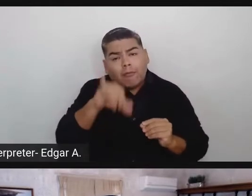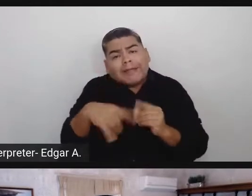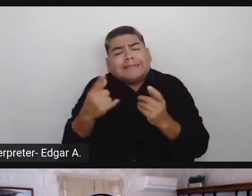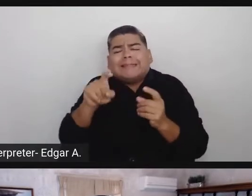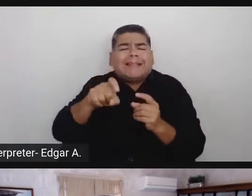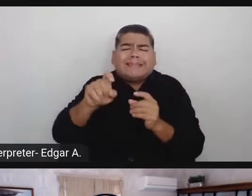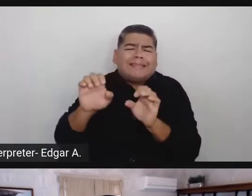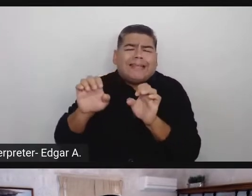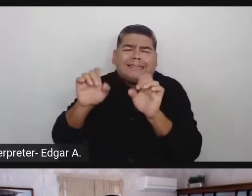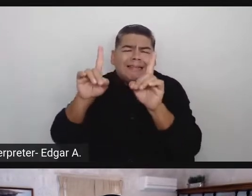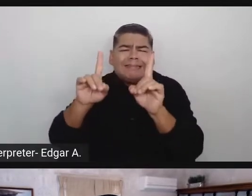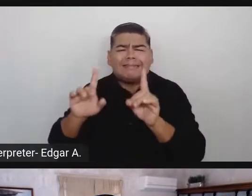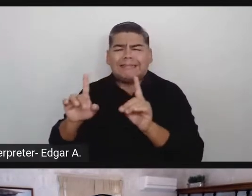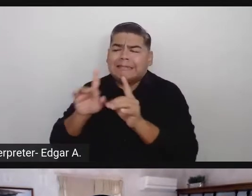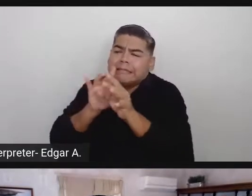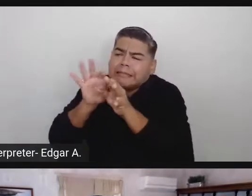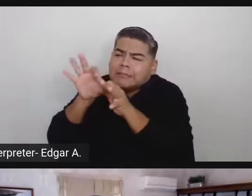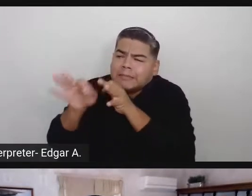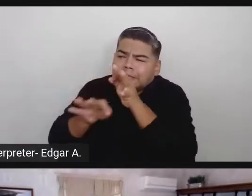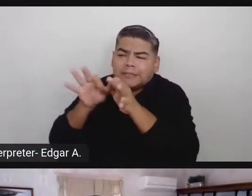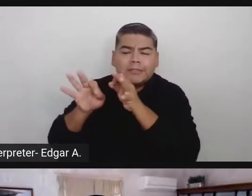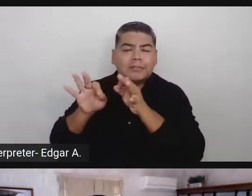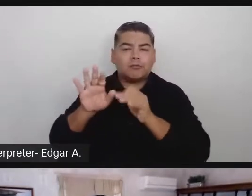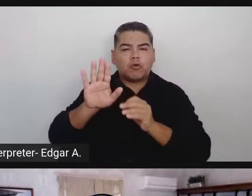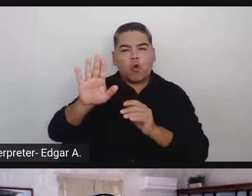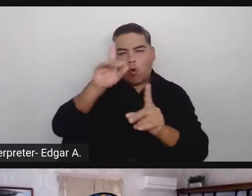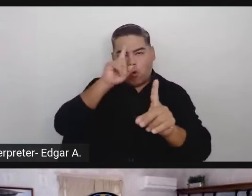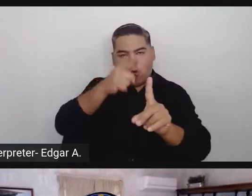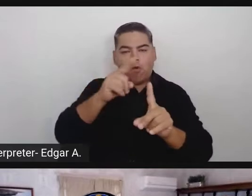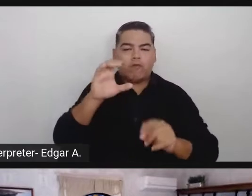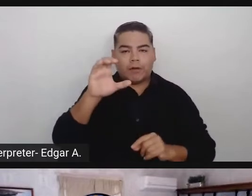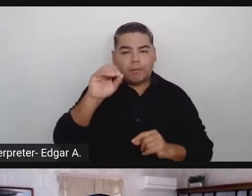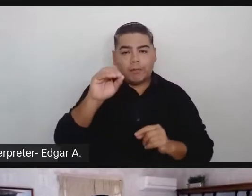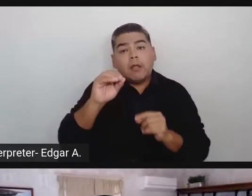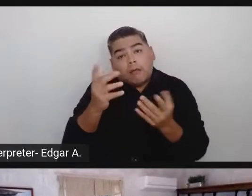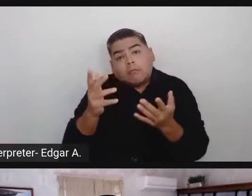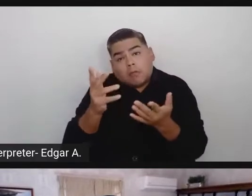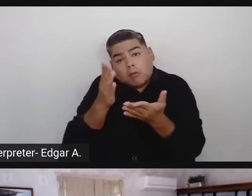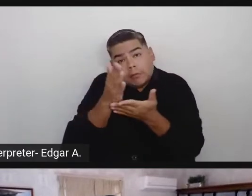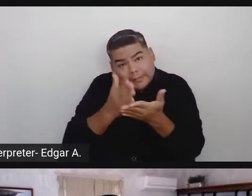you are, where your nexus is as a company, there are laws that may actually apply to you.